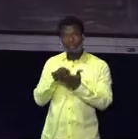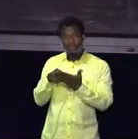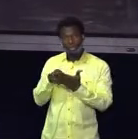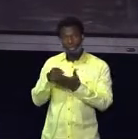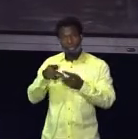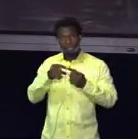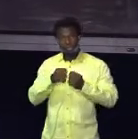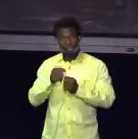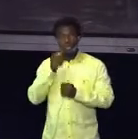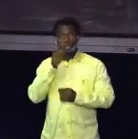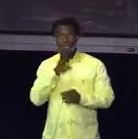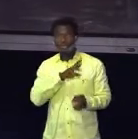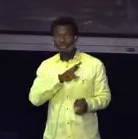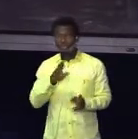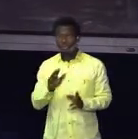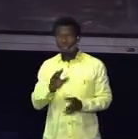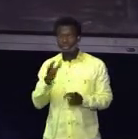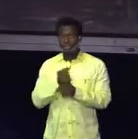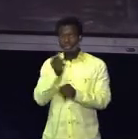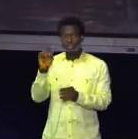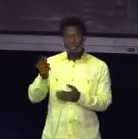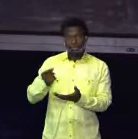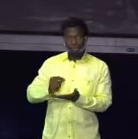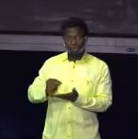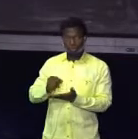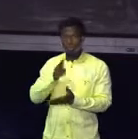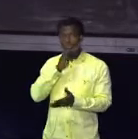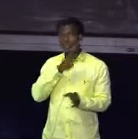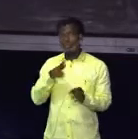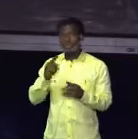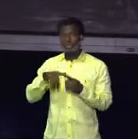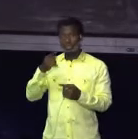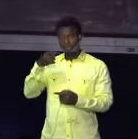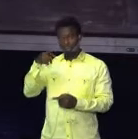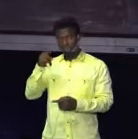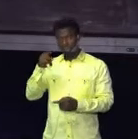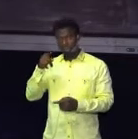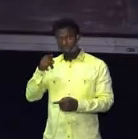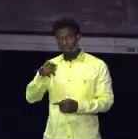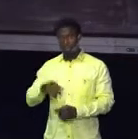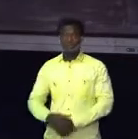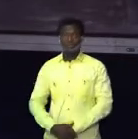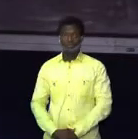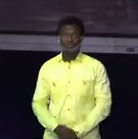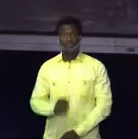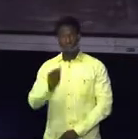together. Are you ready? Take your pen. Be ready to mark.